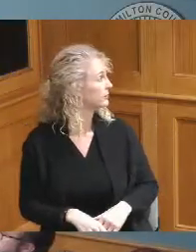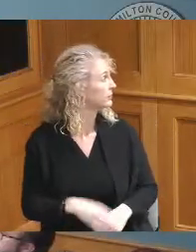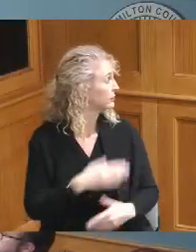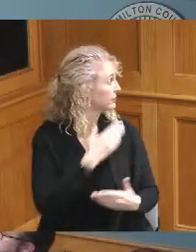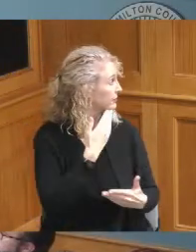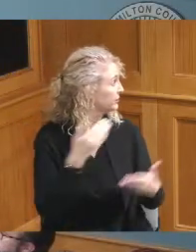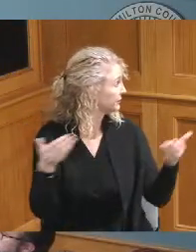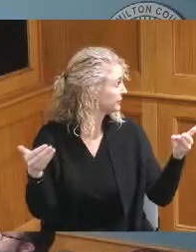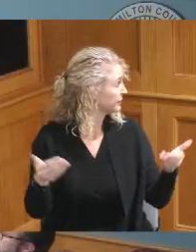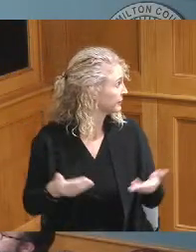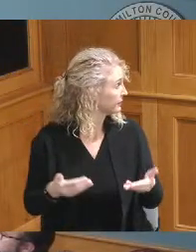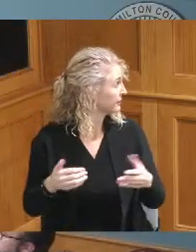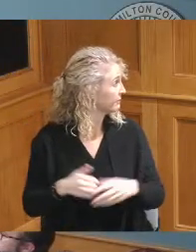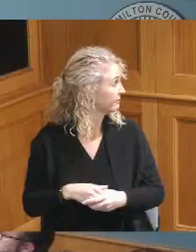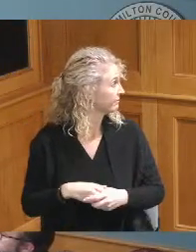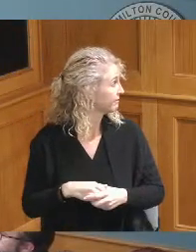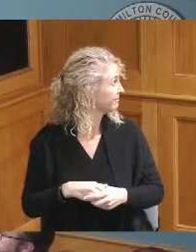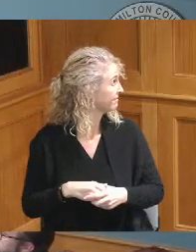and welcome to you.